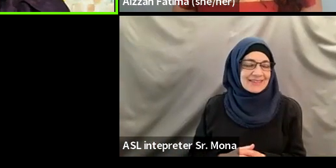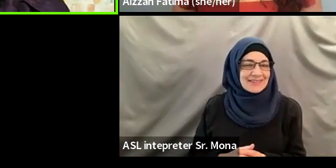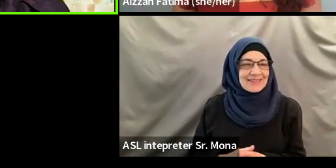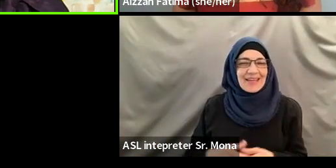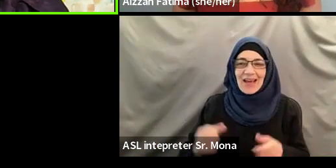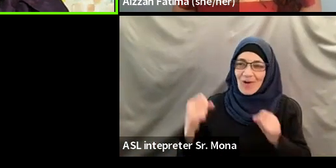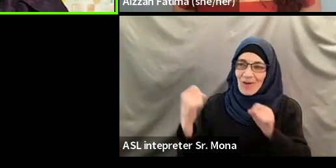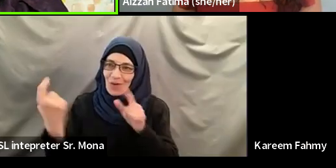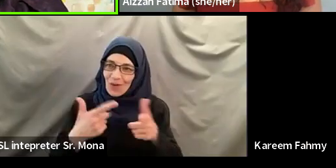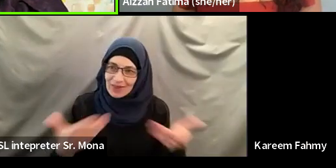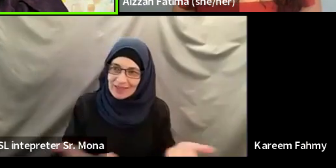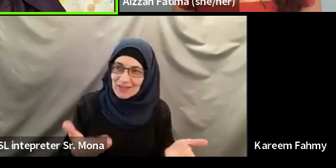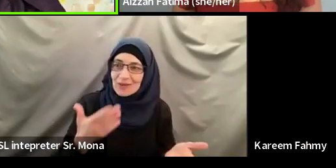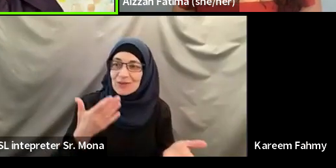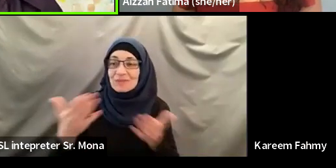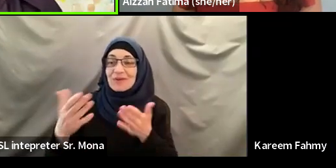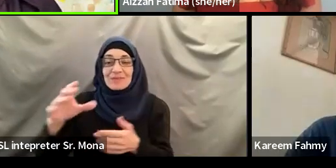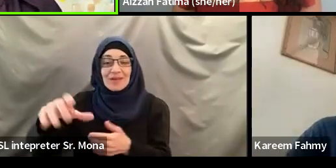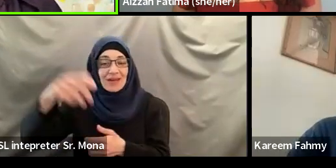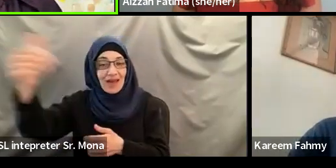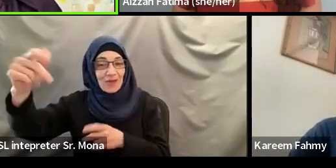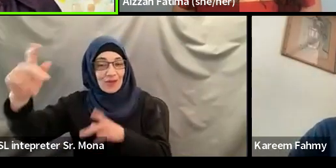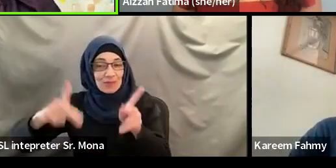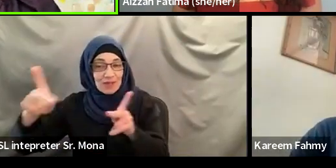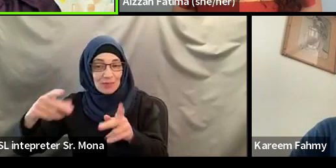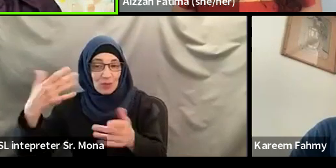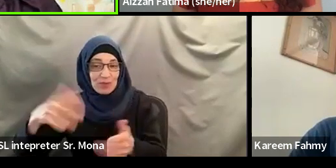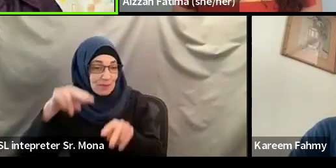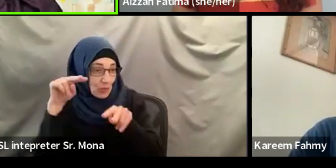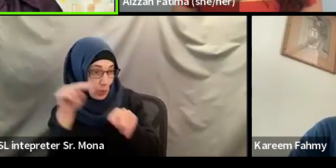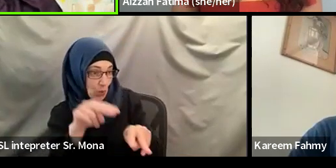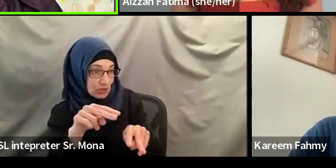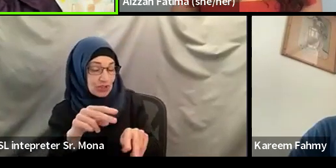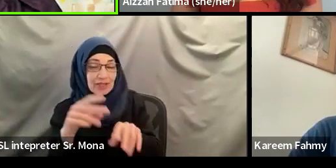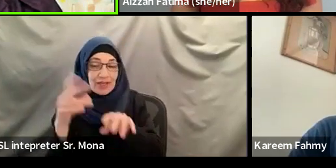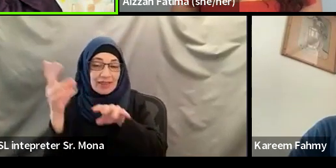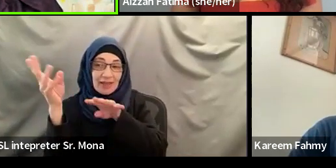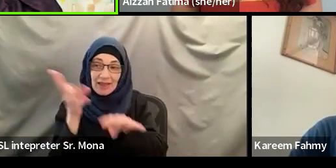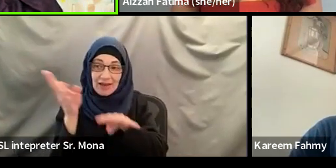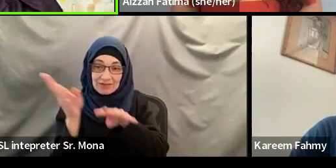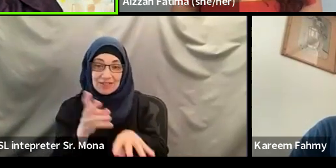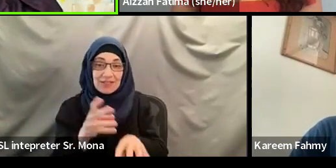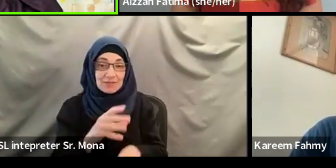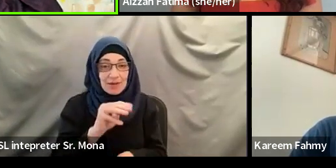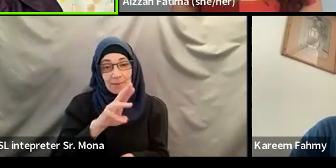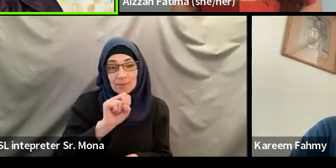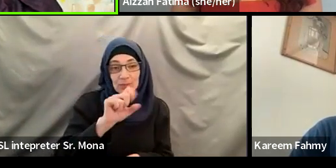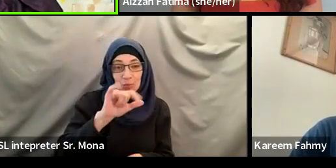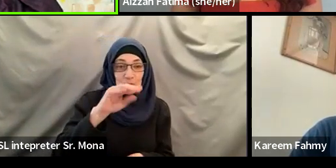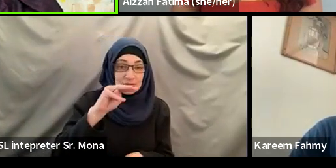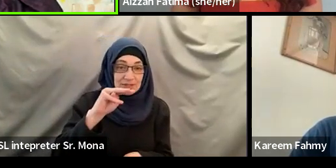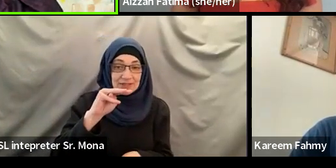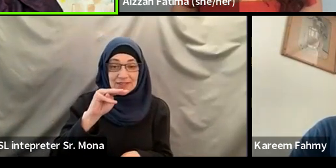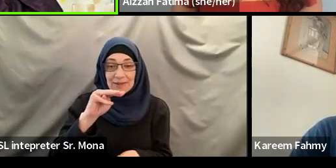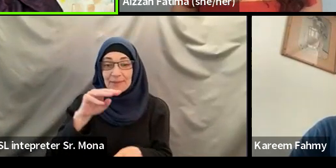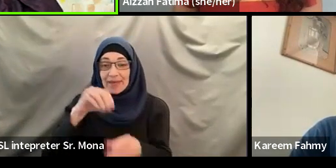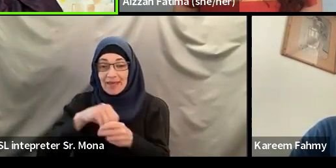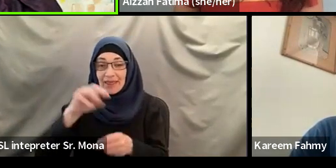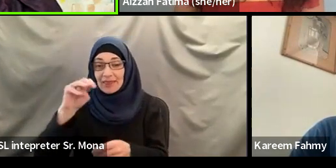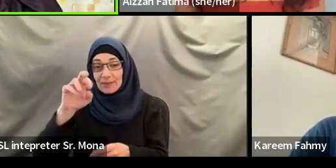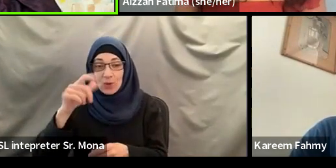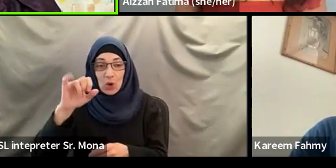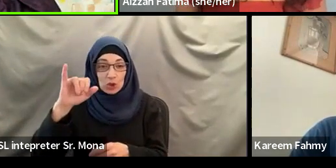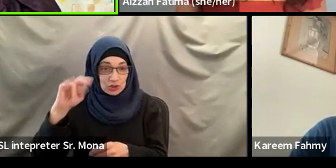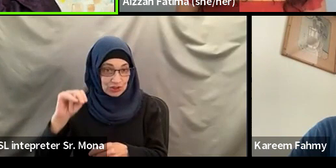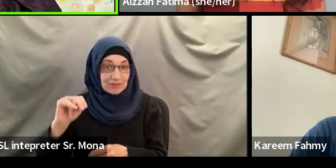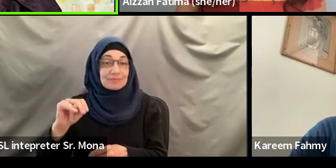might be joining us from the live stream to Muslims in the Margins, a joyful panel on underrepresented perspectives put together